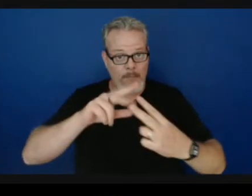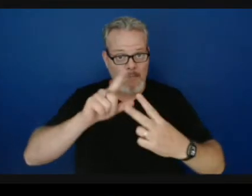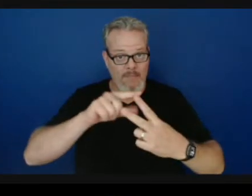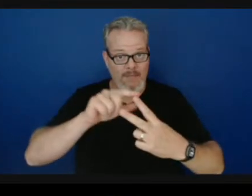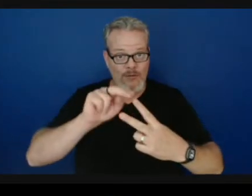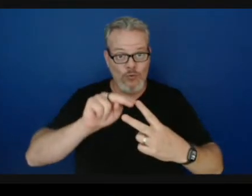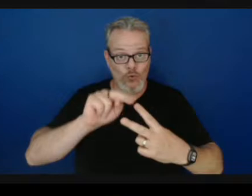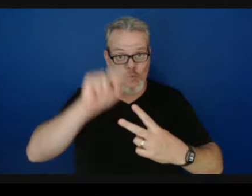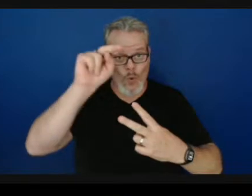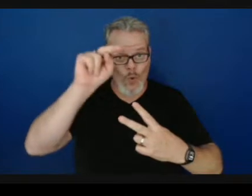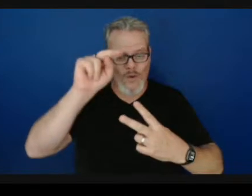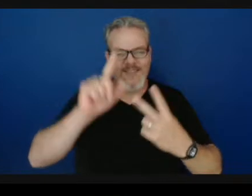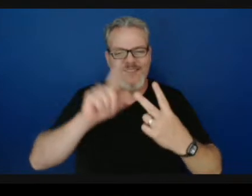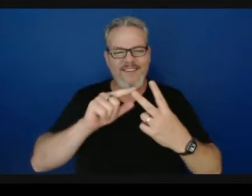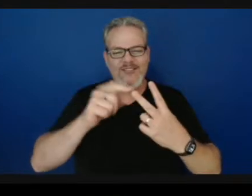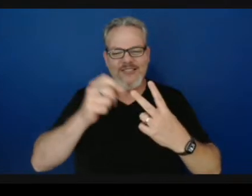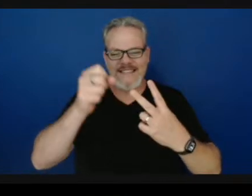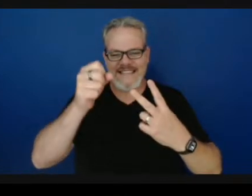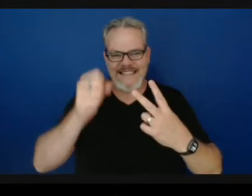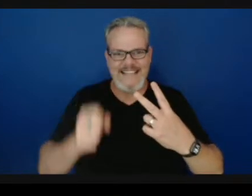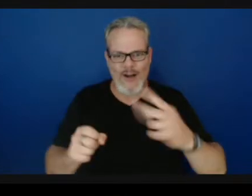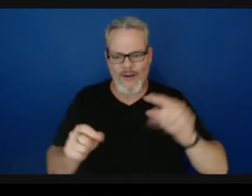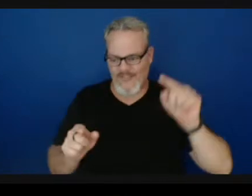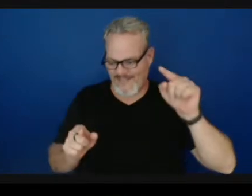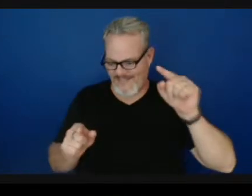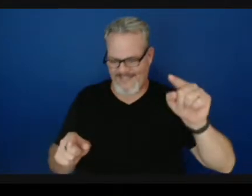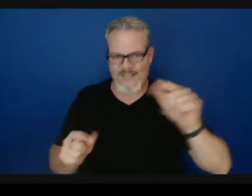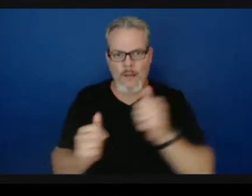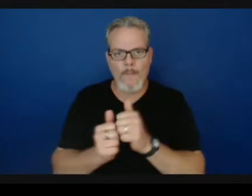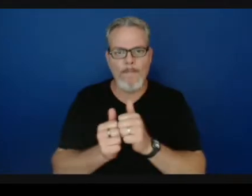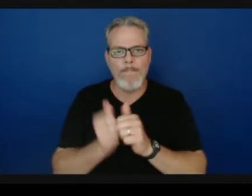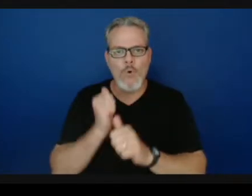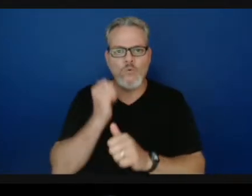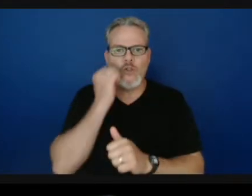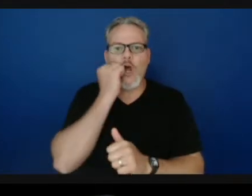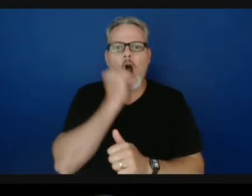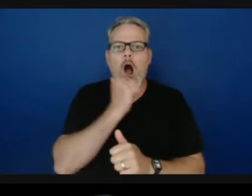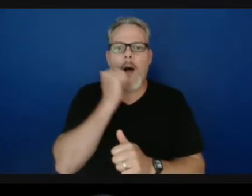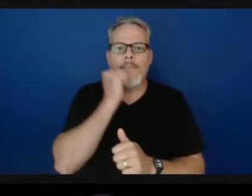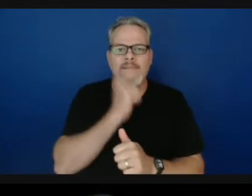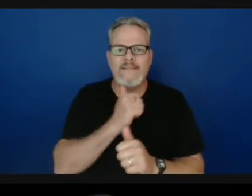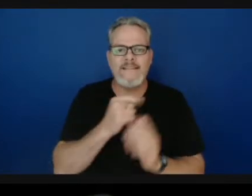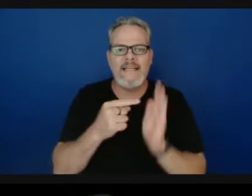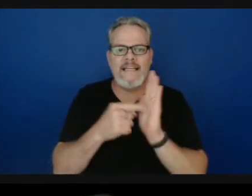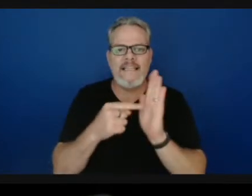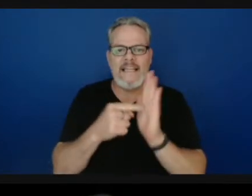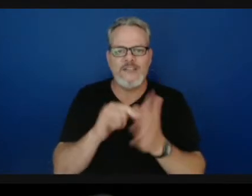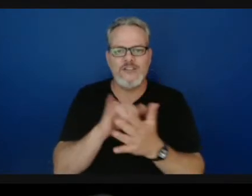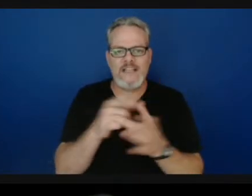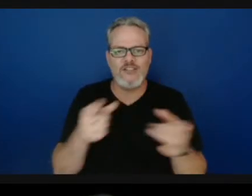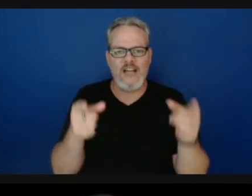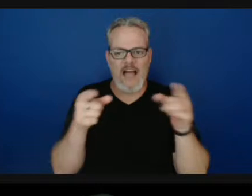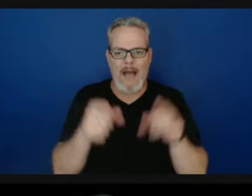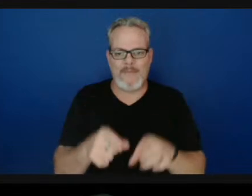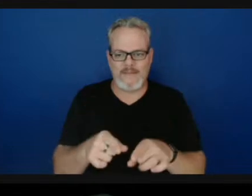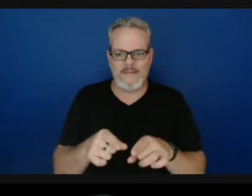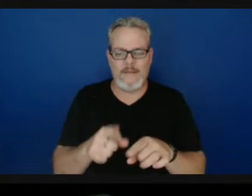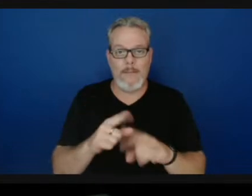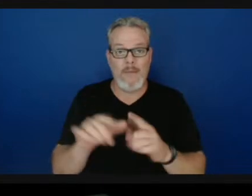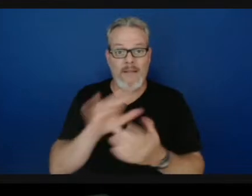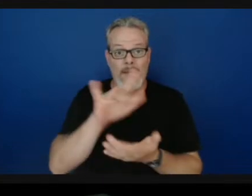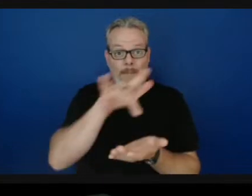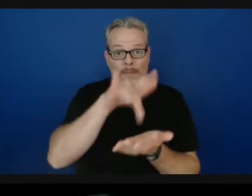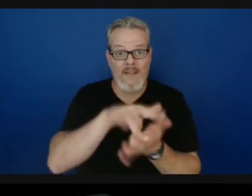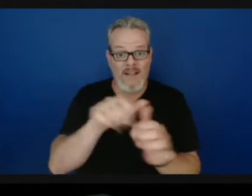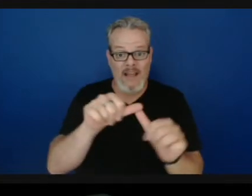south end of it by the bend in the rift zone. That's the most common locations for things to happen, all through there. Whereas eruptions in the middle part of